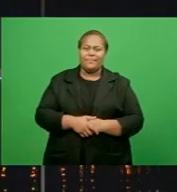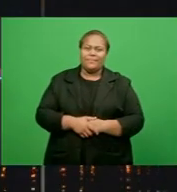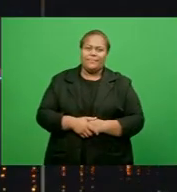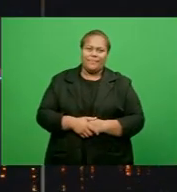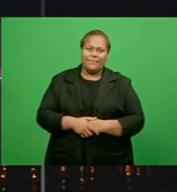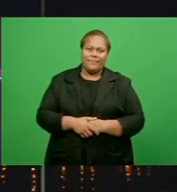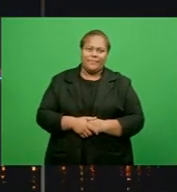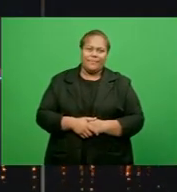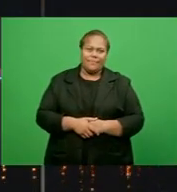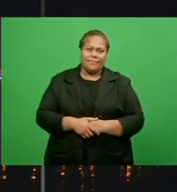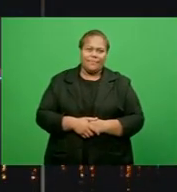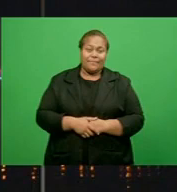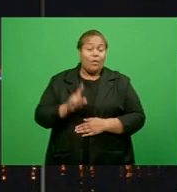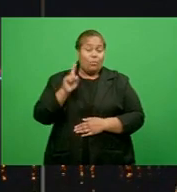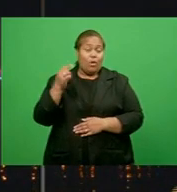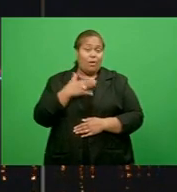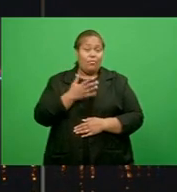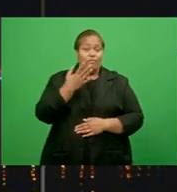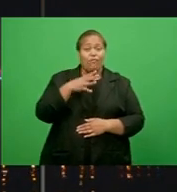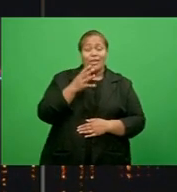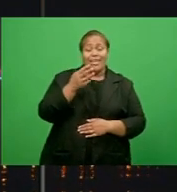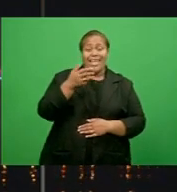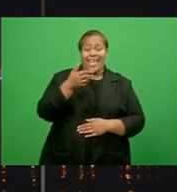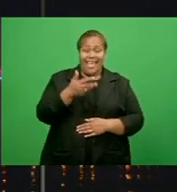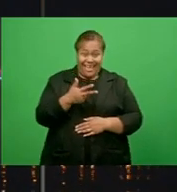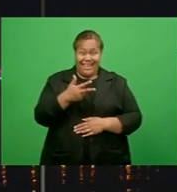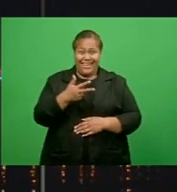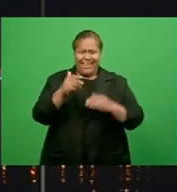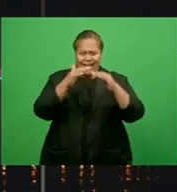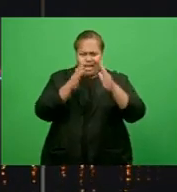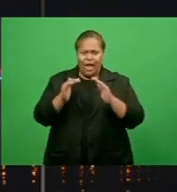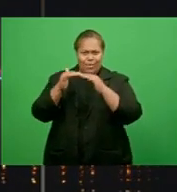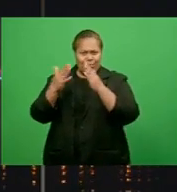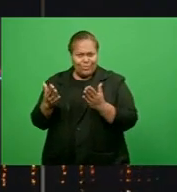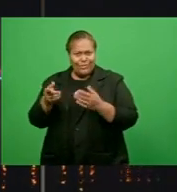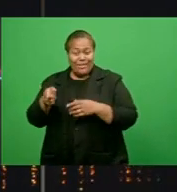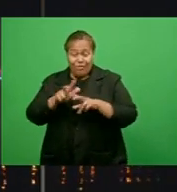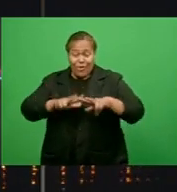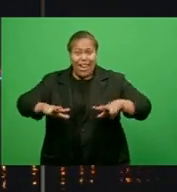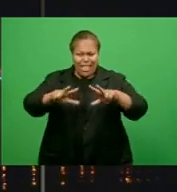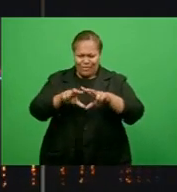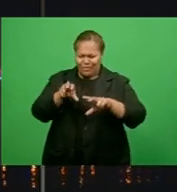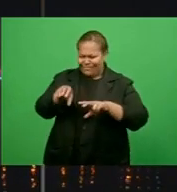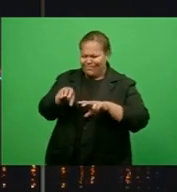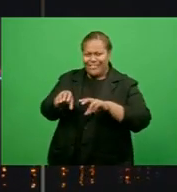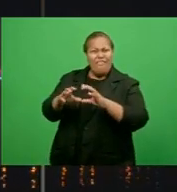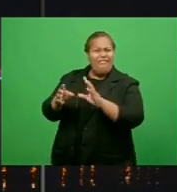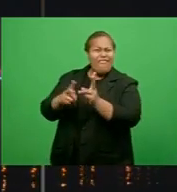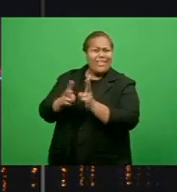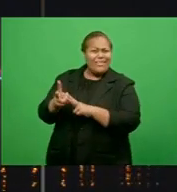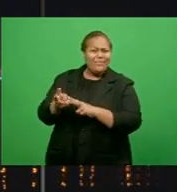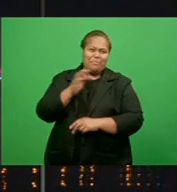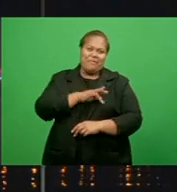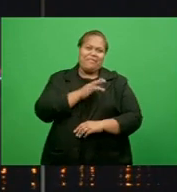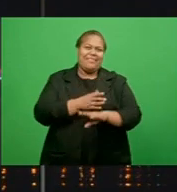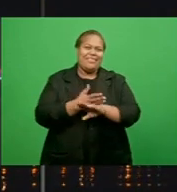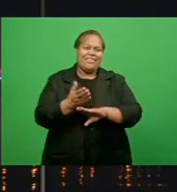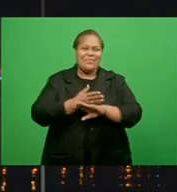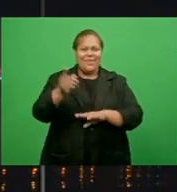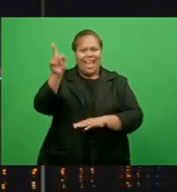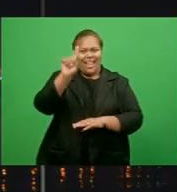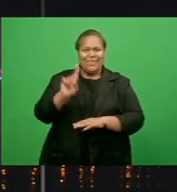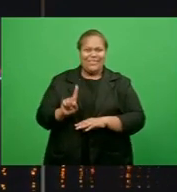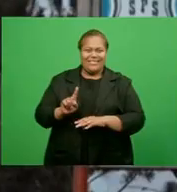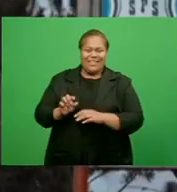News. 148 households of Solove and Senganga Vanuatu will benefit from a new electricity grid